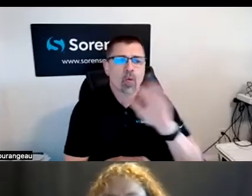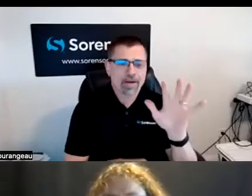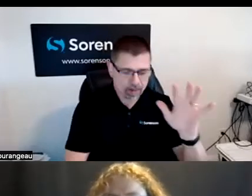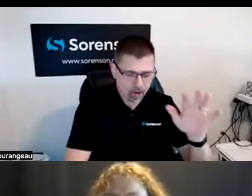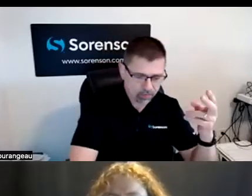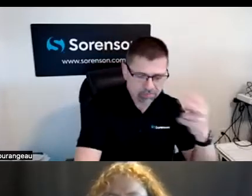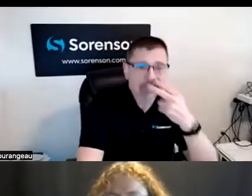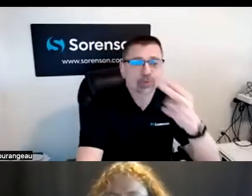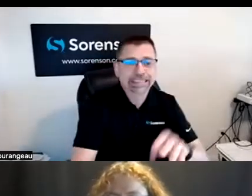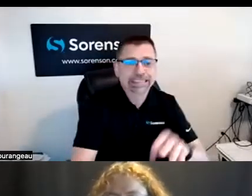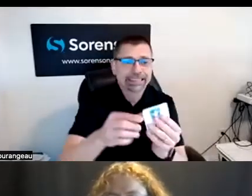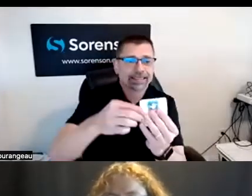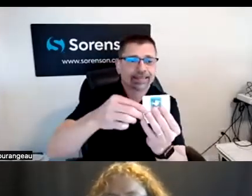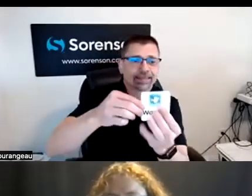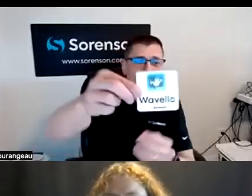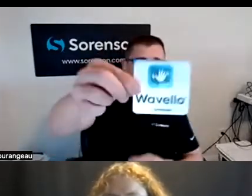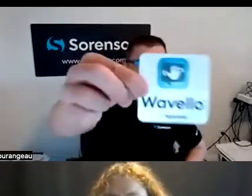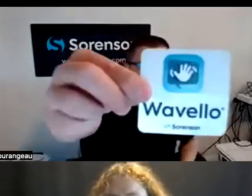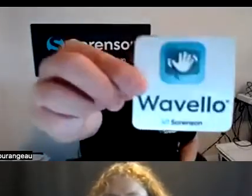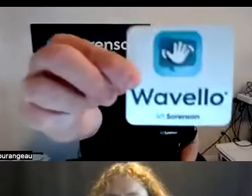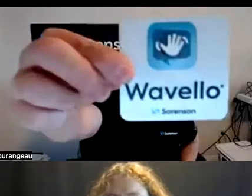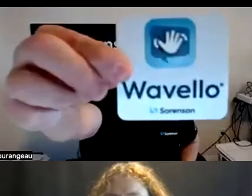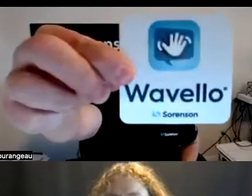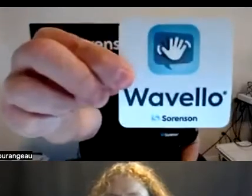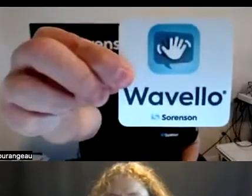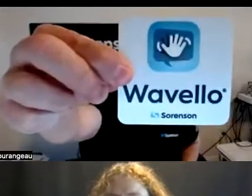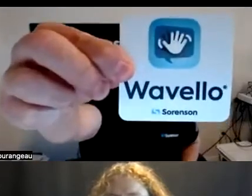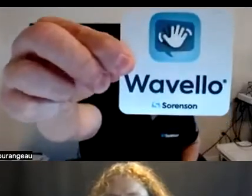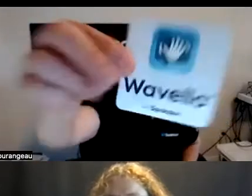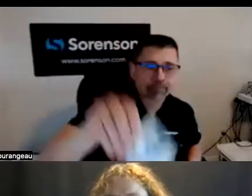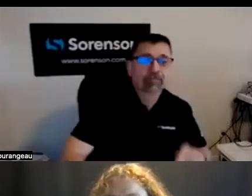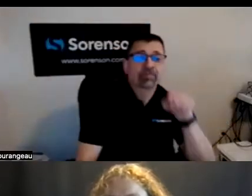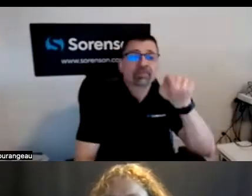we do have Wavelo. We are showing that here.